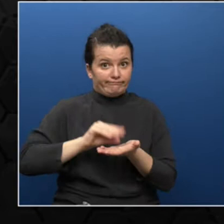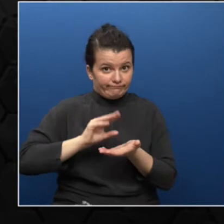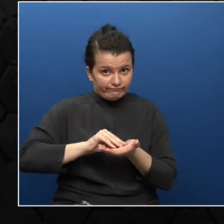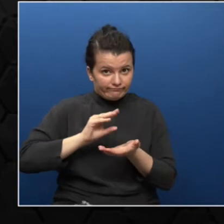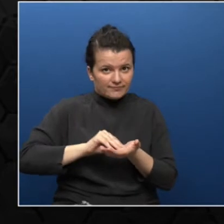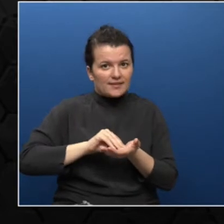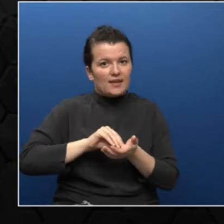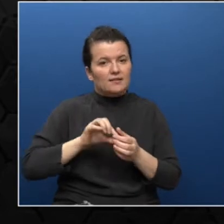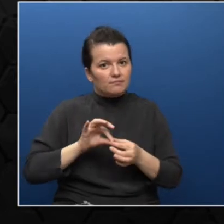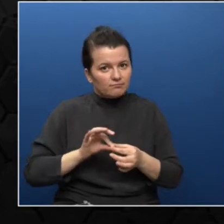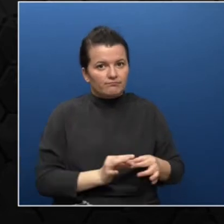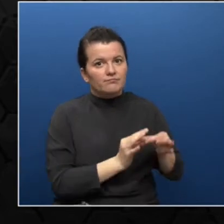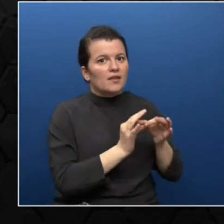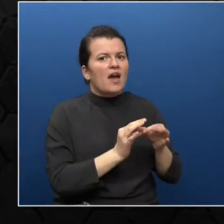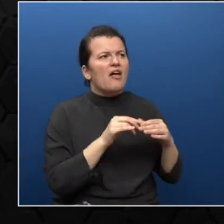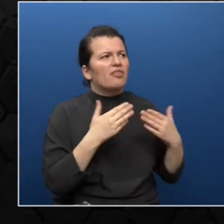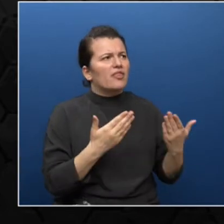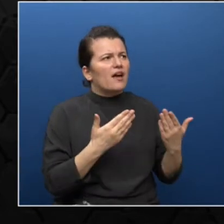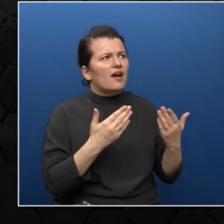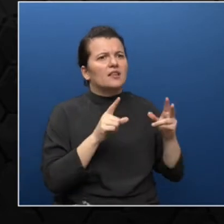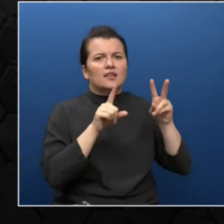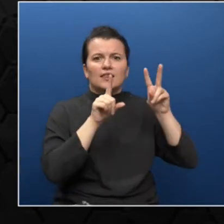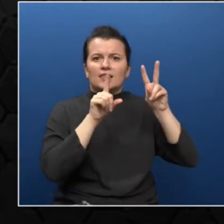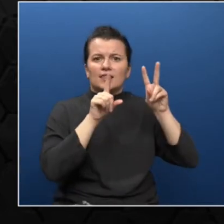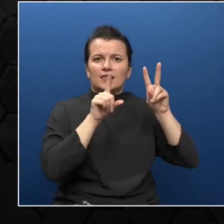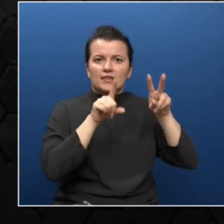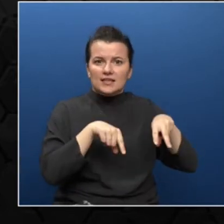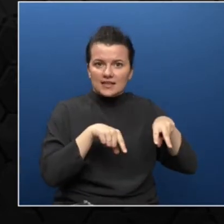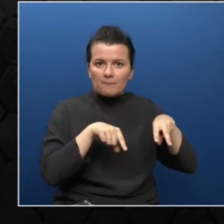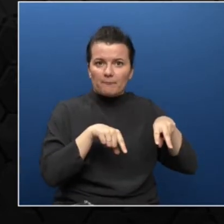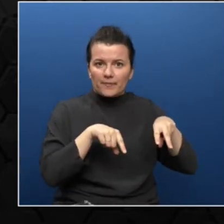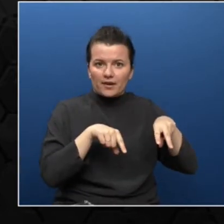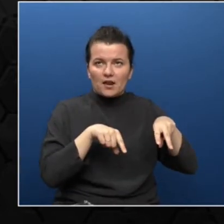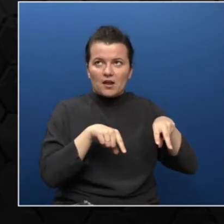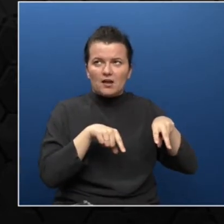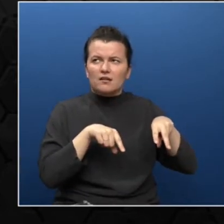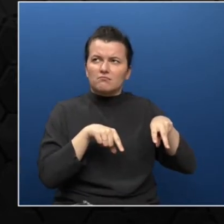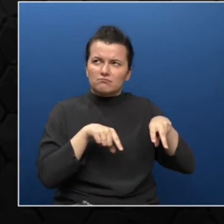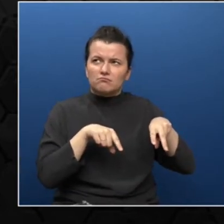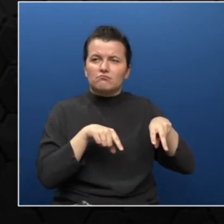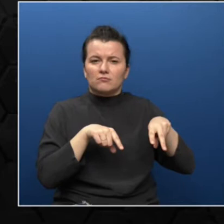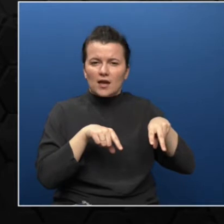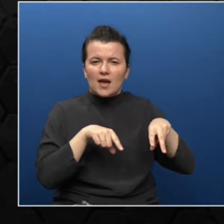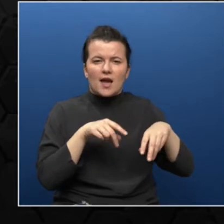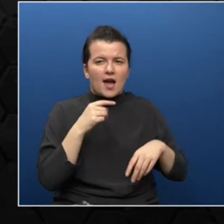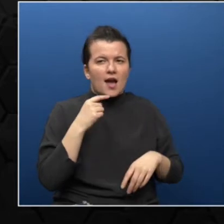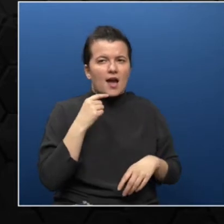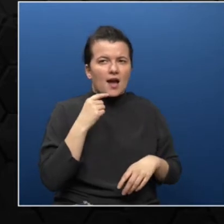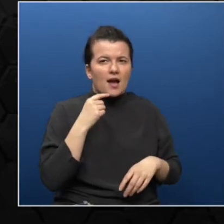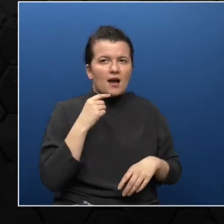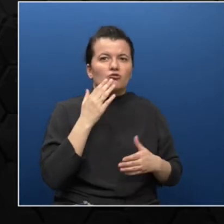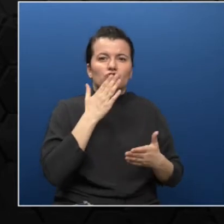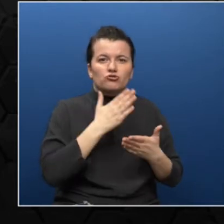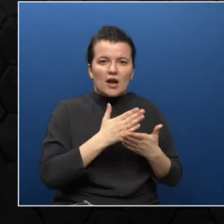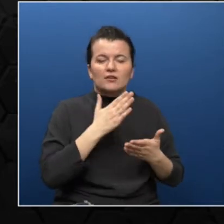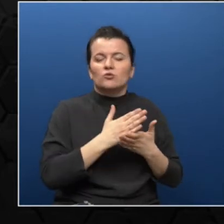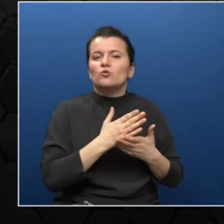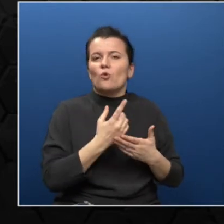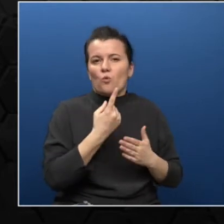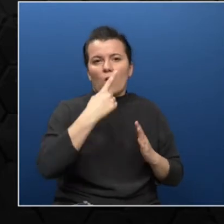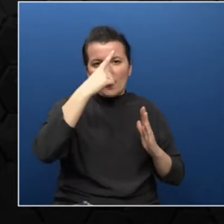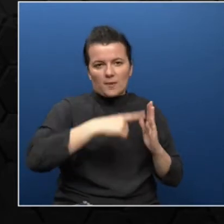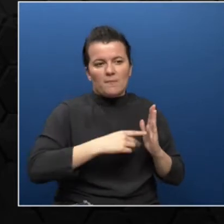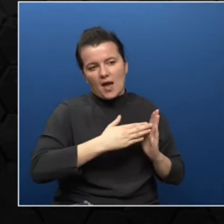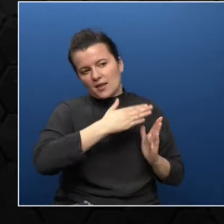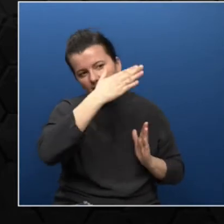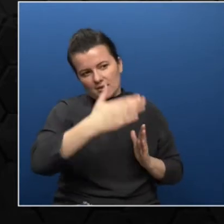at around December, these things are taking, I guess, exactly 1 month. So around December, we started